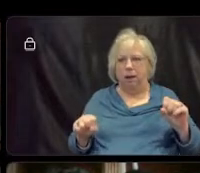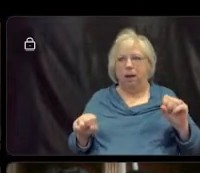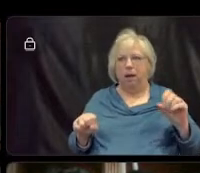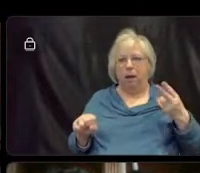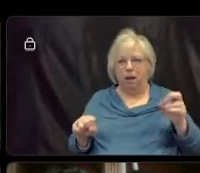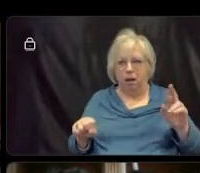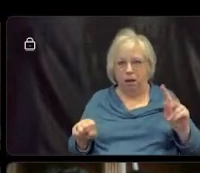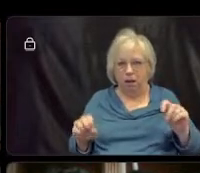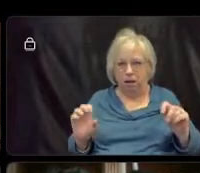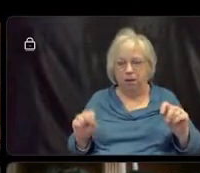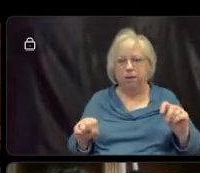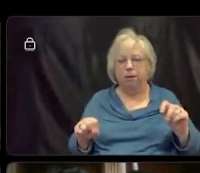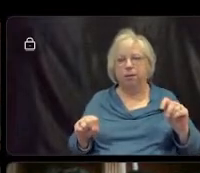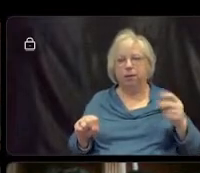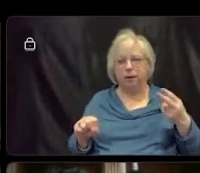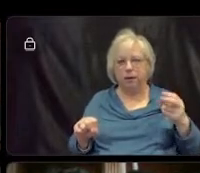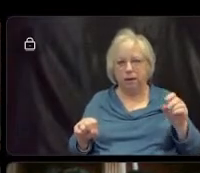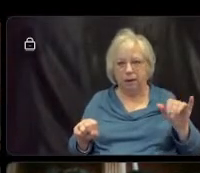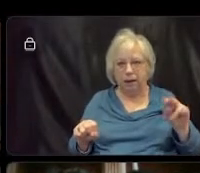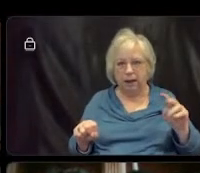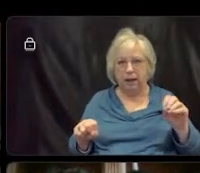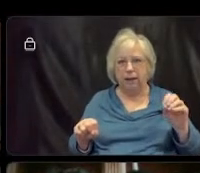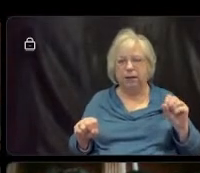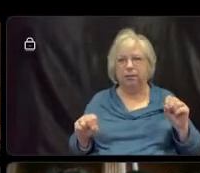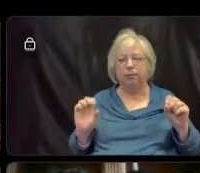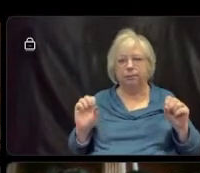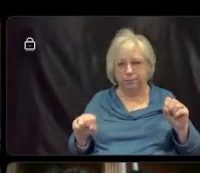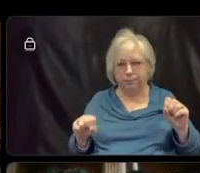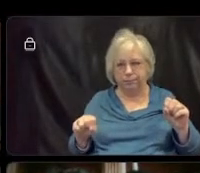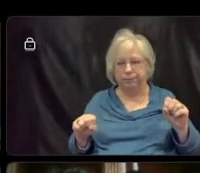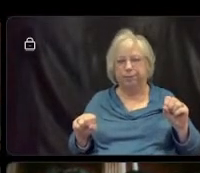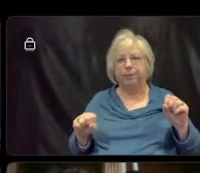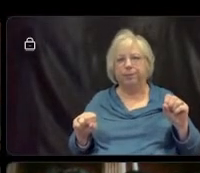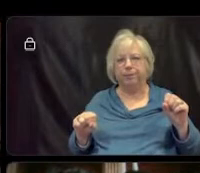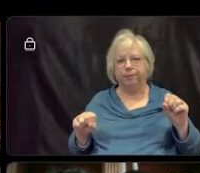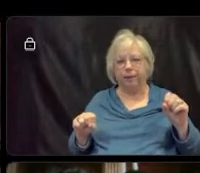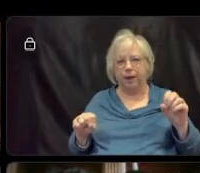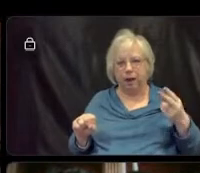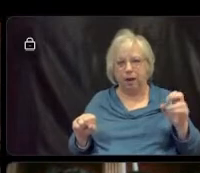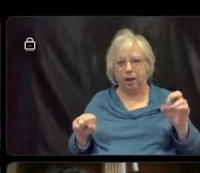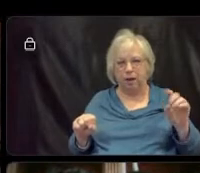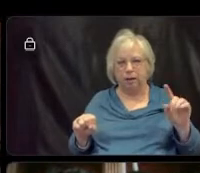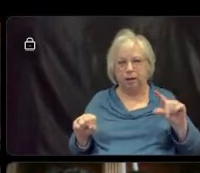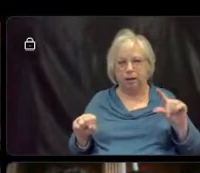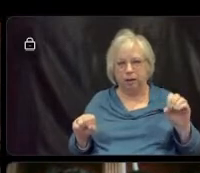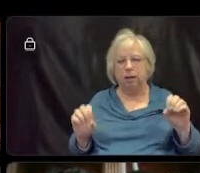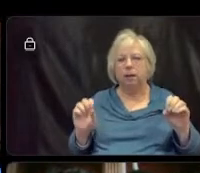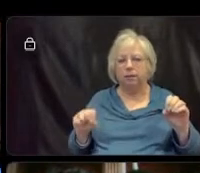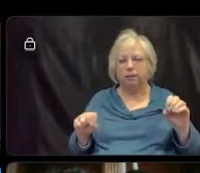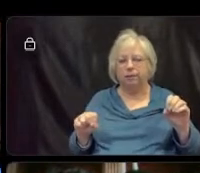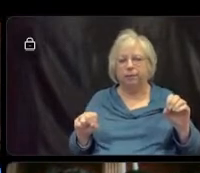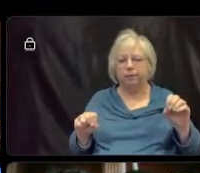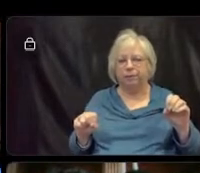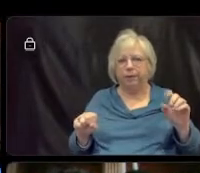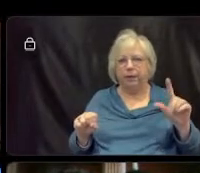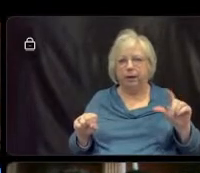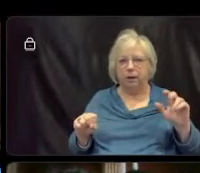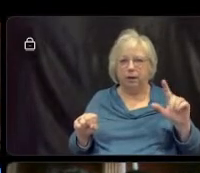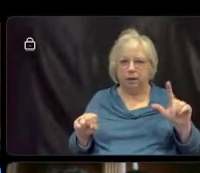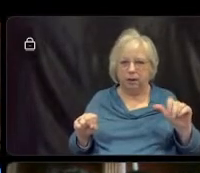Hart, Yes. Haynes, Yes. Hodge, Yes.